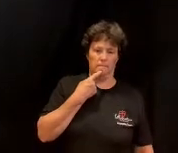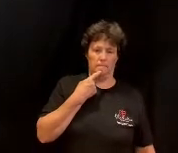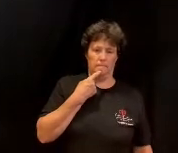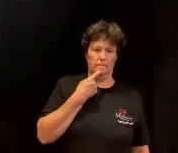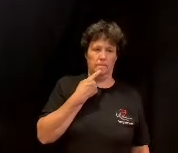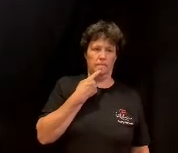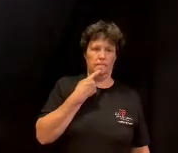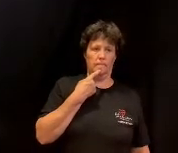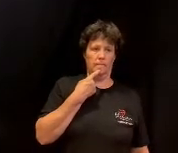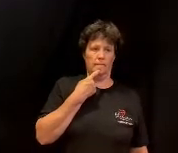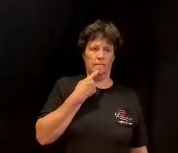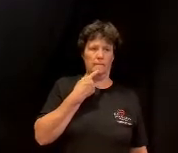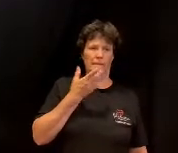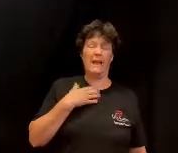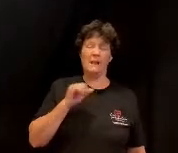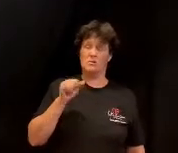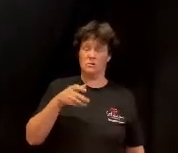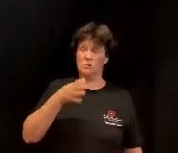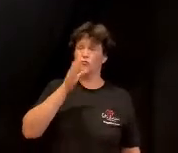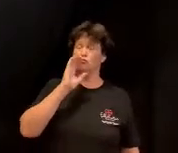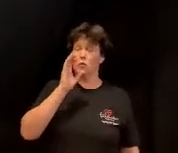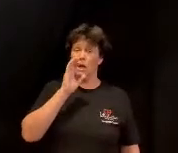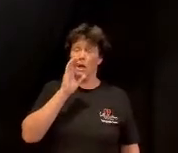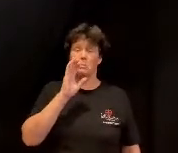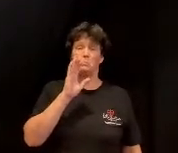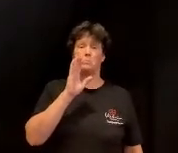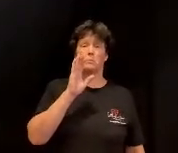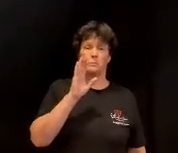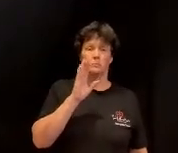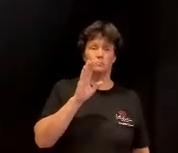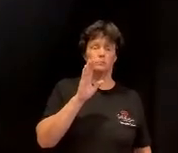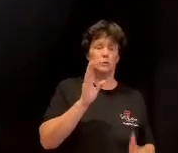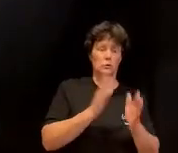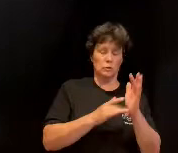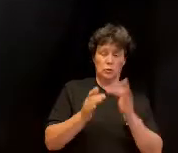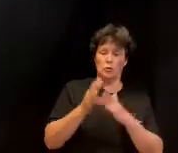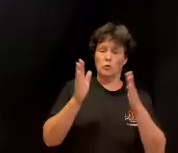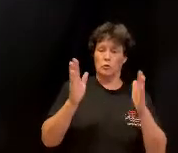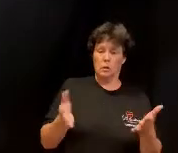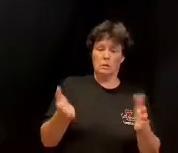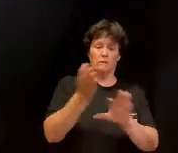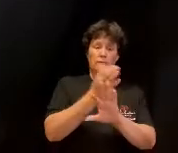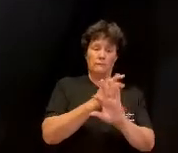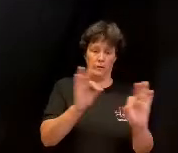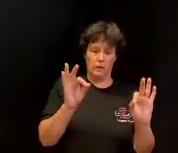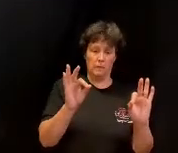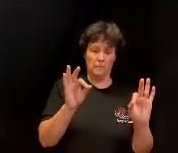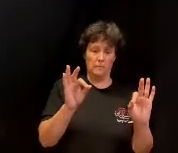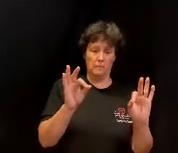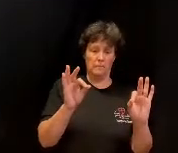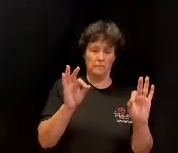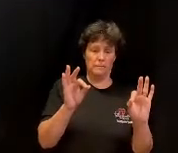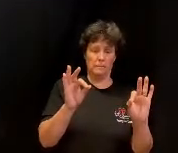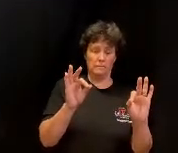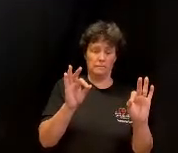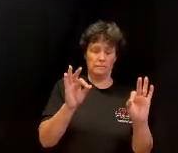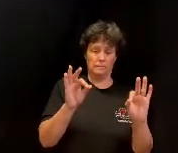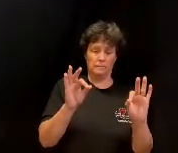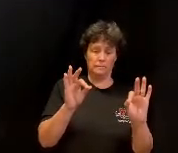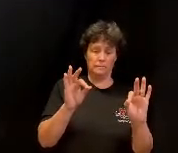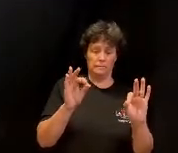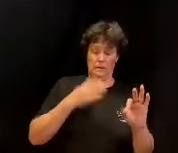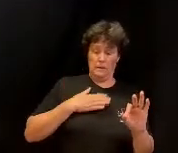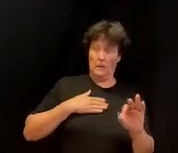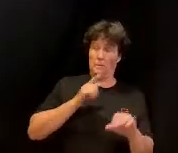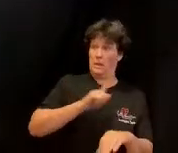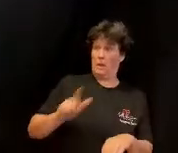Now you see, well, I can drink, whatever. I mean, there's Christian liberty. I understand that. That's up between you and the Lord. I'm not here to teach tonight. I could